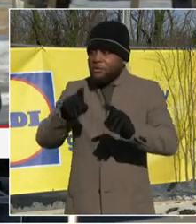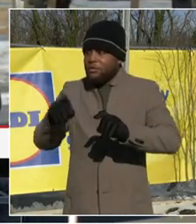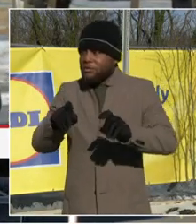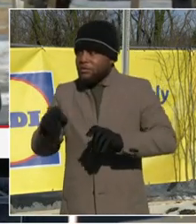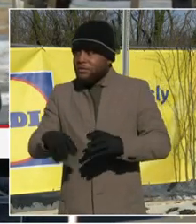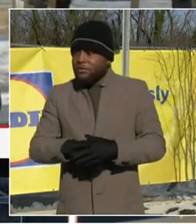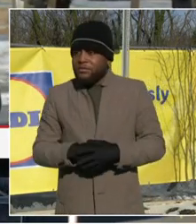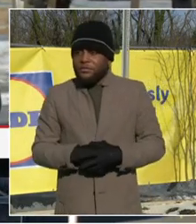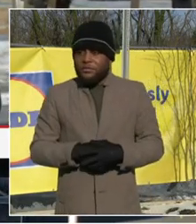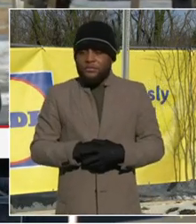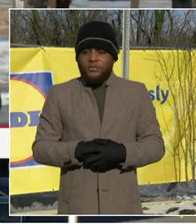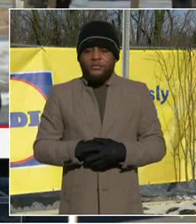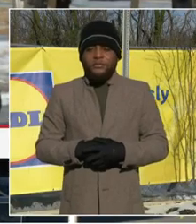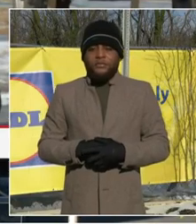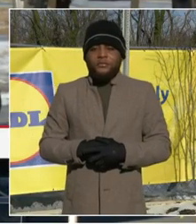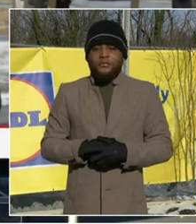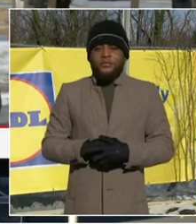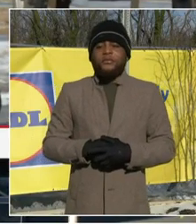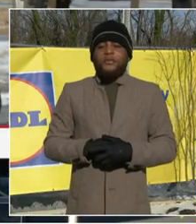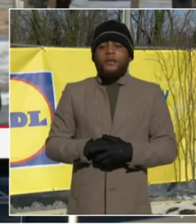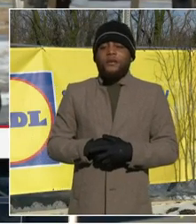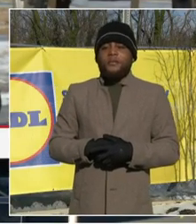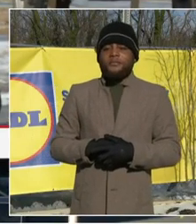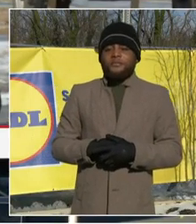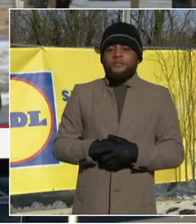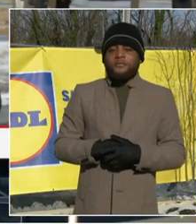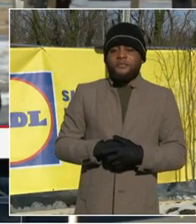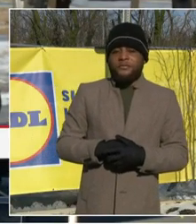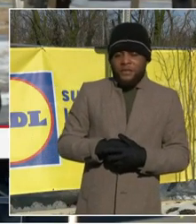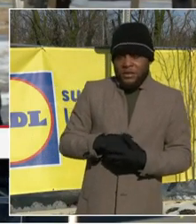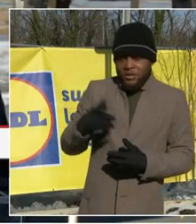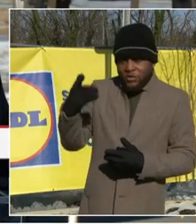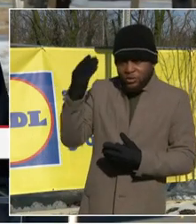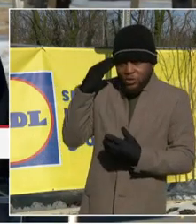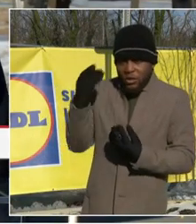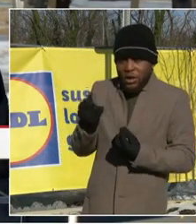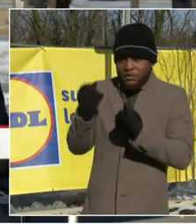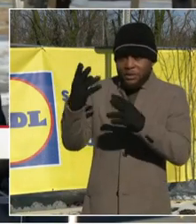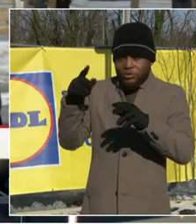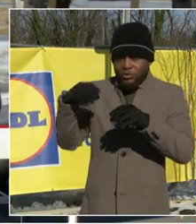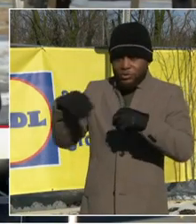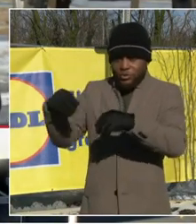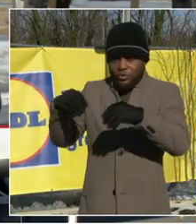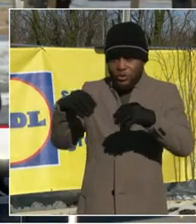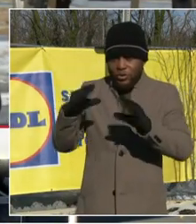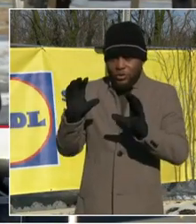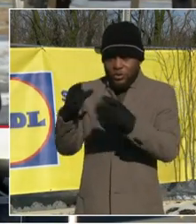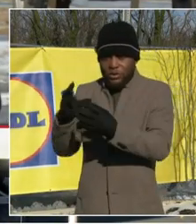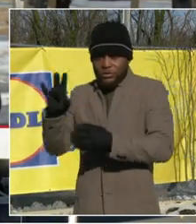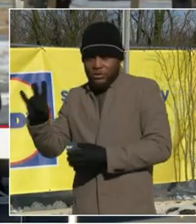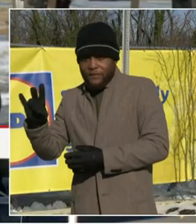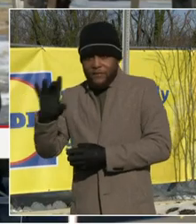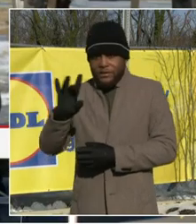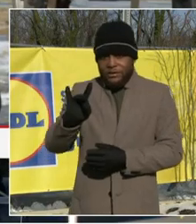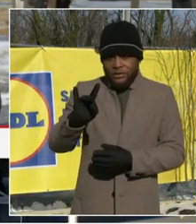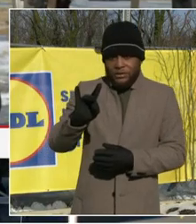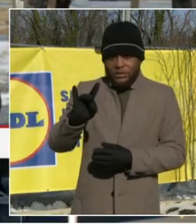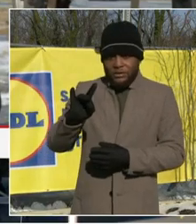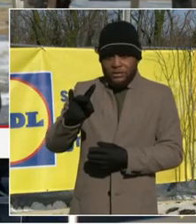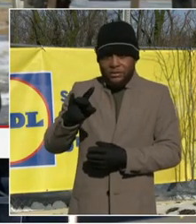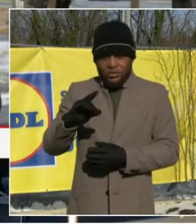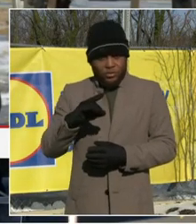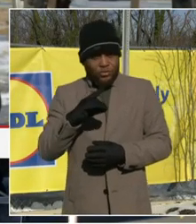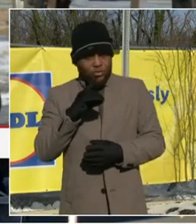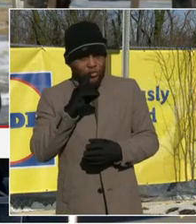There are now in Ward 7 and 8. Do I know how many? I'm sure we could tick them off, and I'll give you the